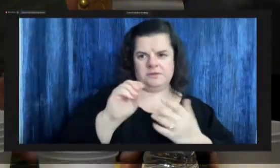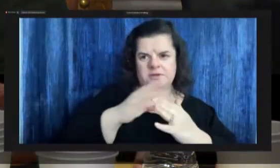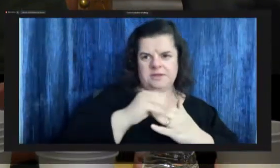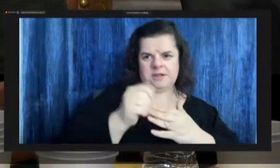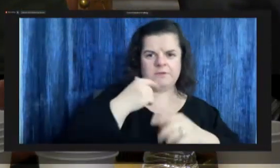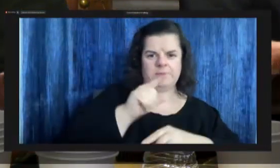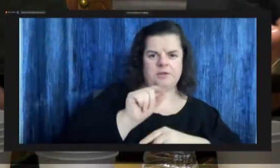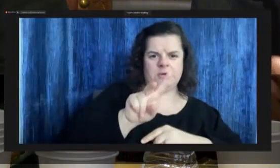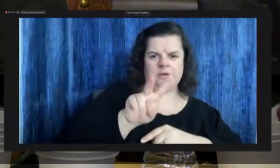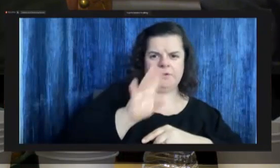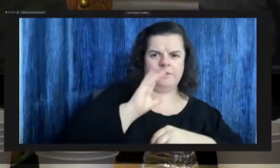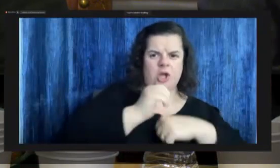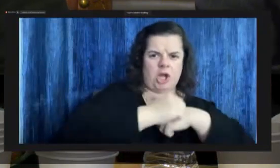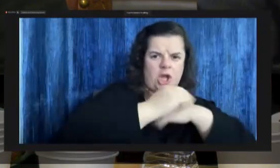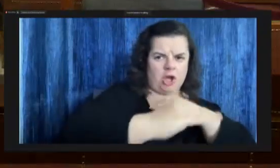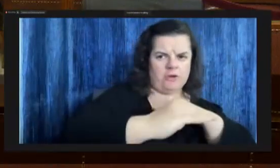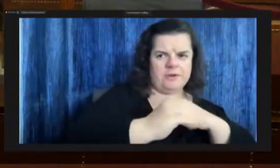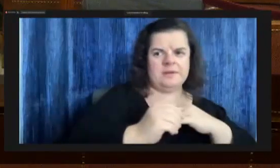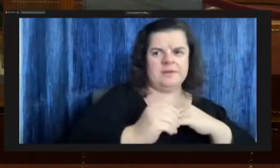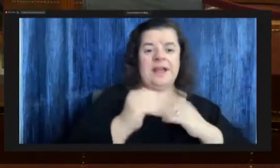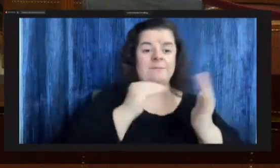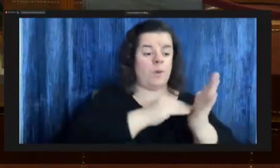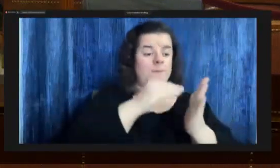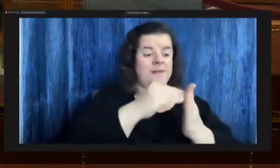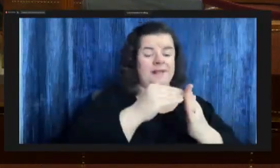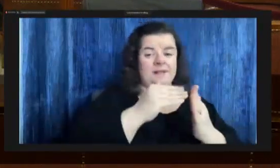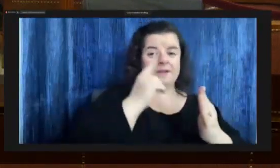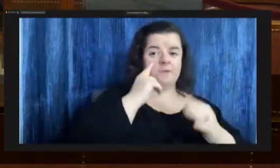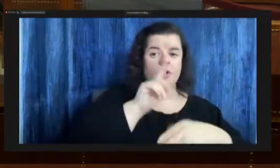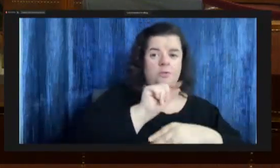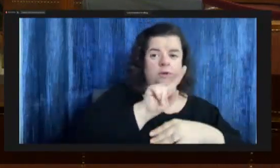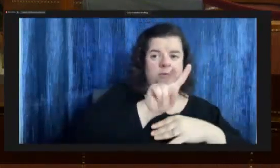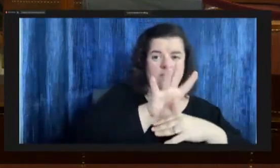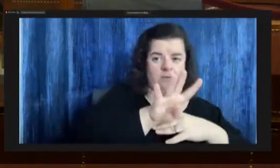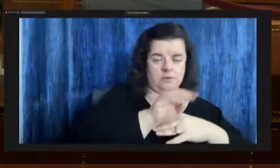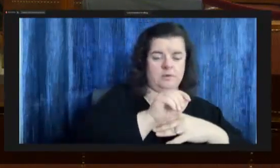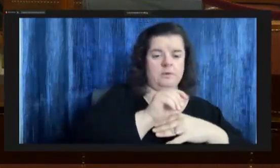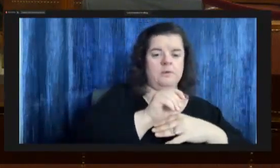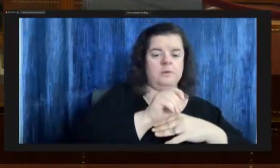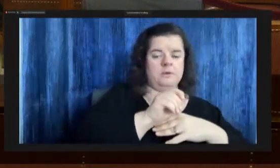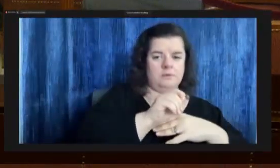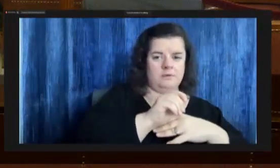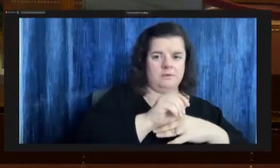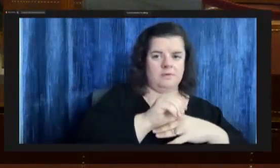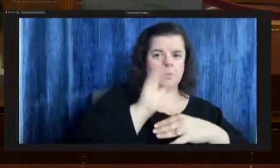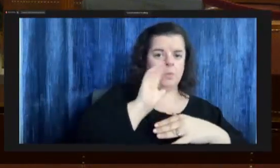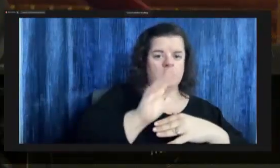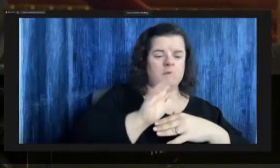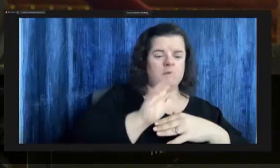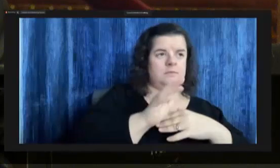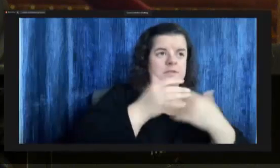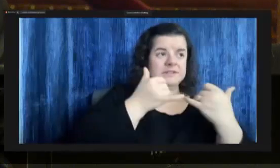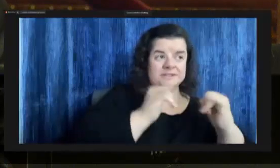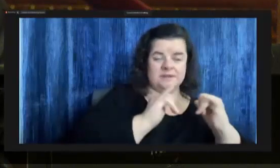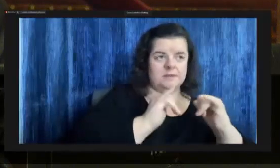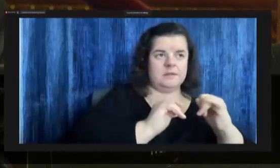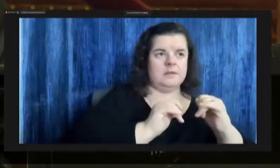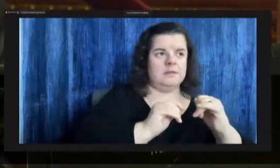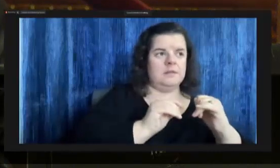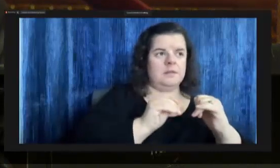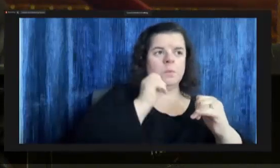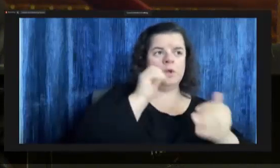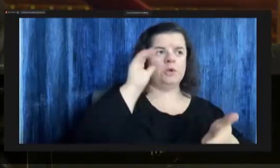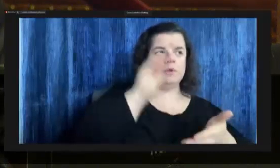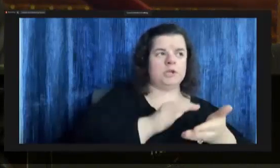for concrete and... There's $1 million in 2024. There's $1 million. Yeah, so this would... It wouldn't reduce